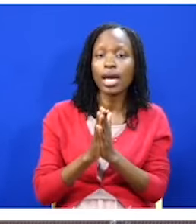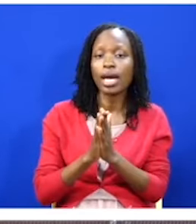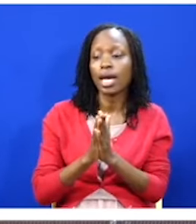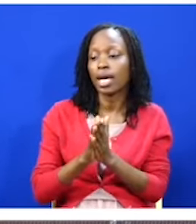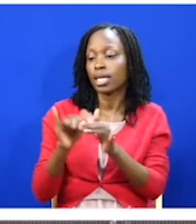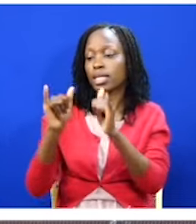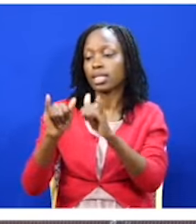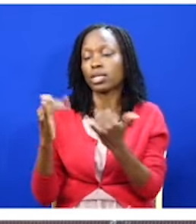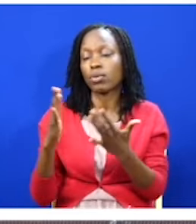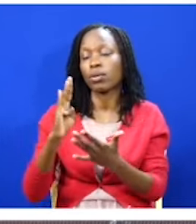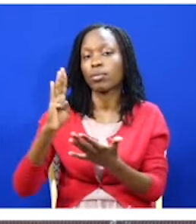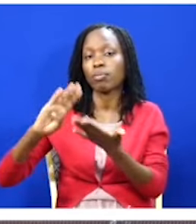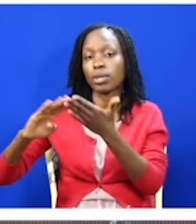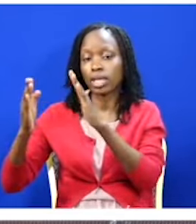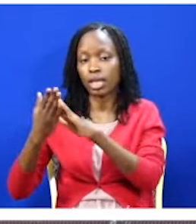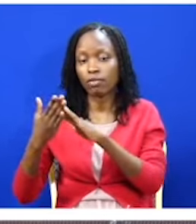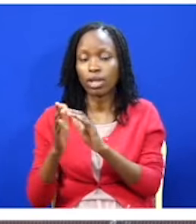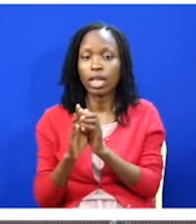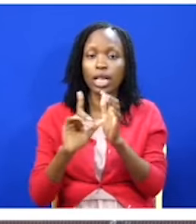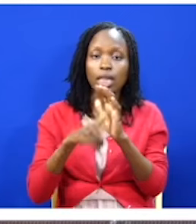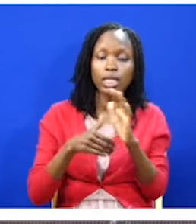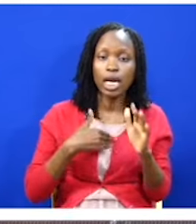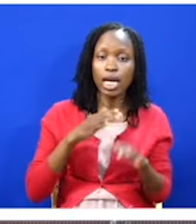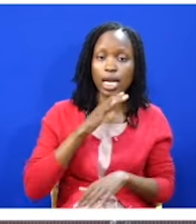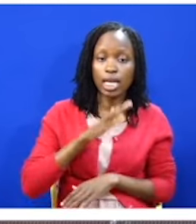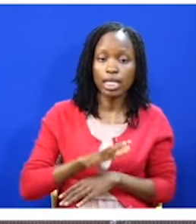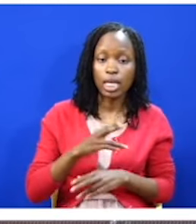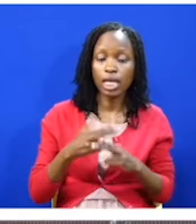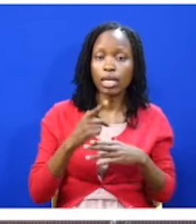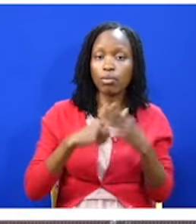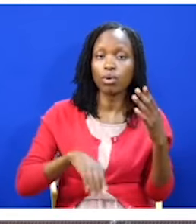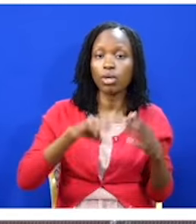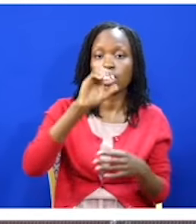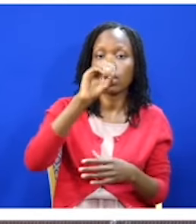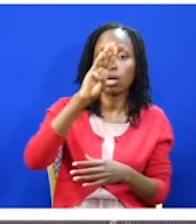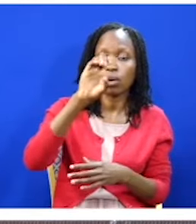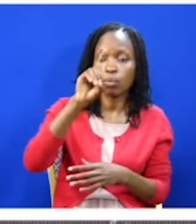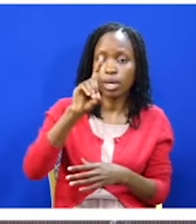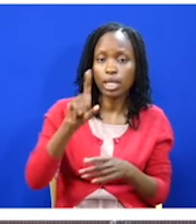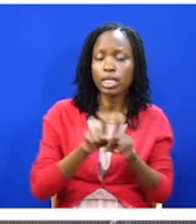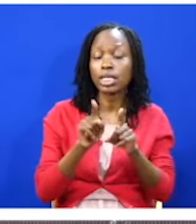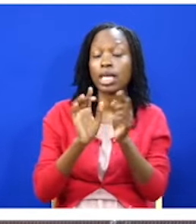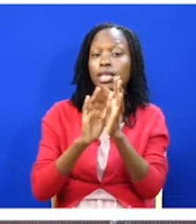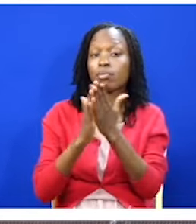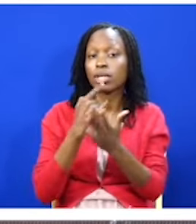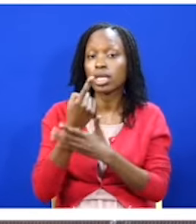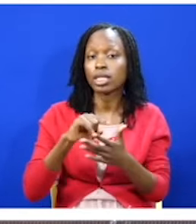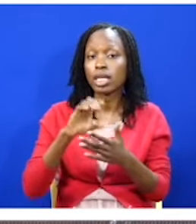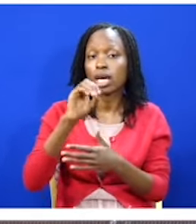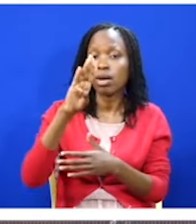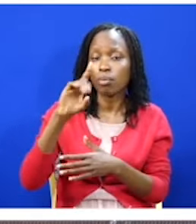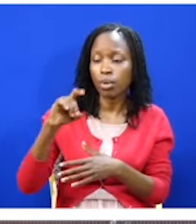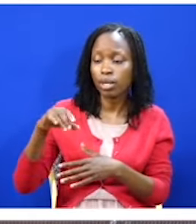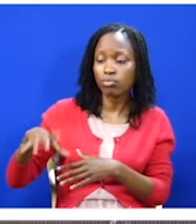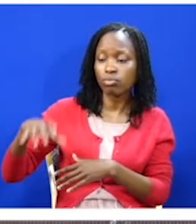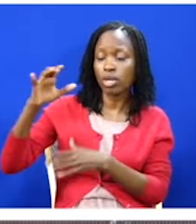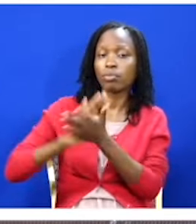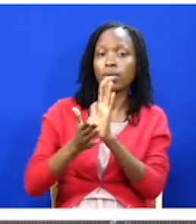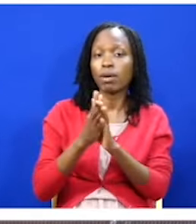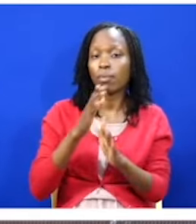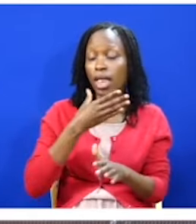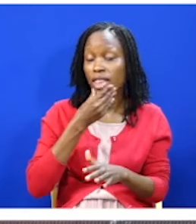Bethlehem. Well, later they had a son called Obed. Now, the Bible tells us that Obed grew up and became the father